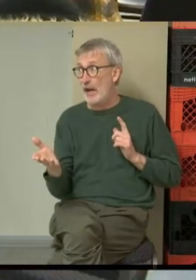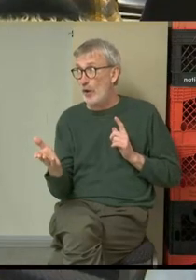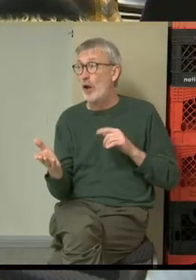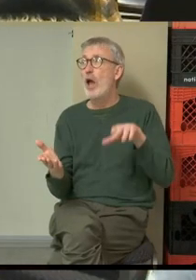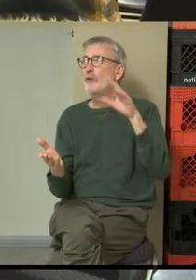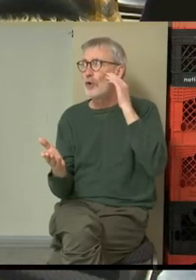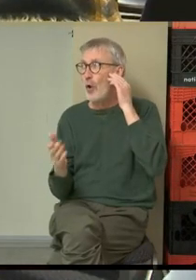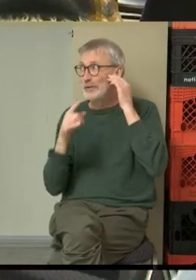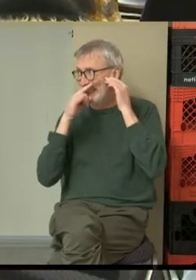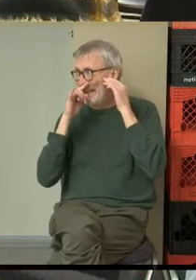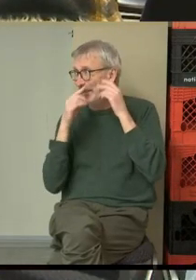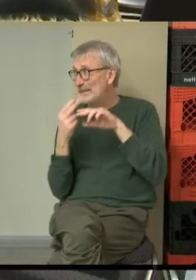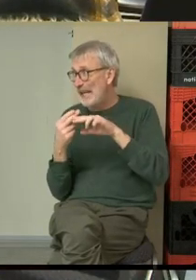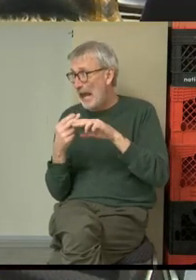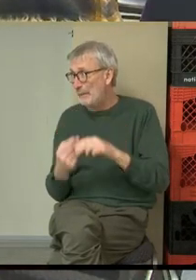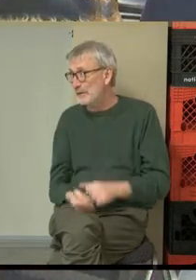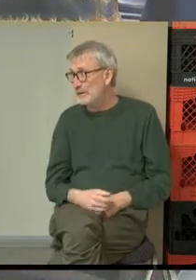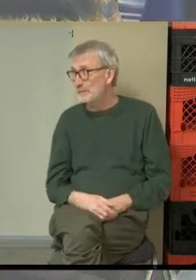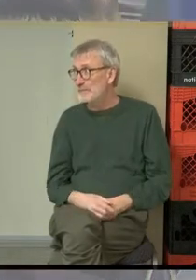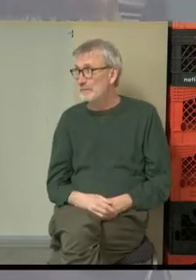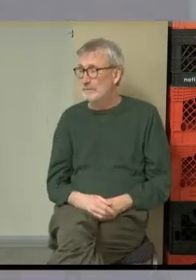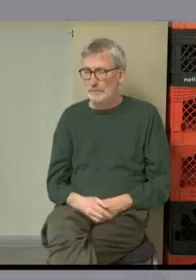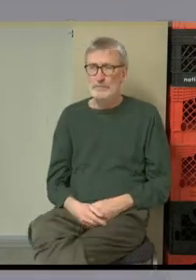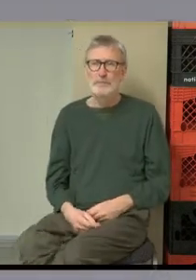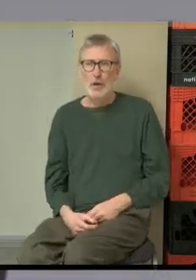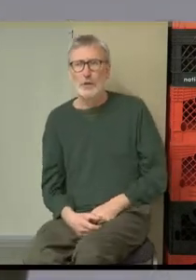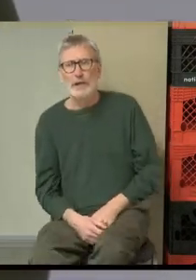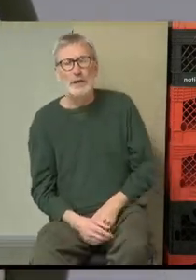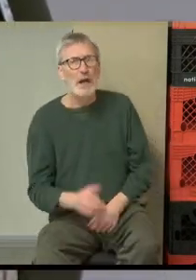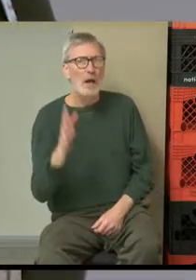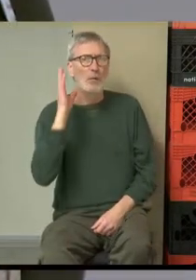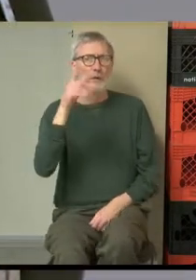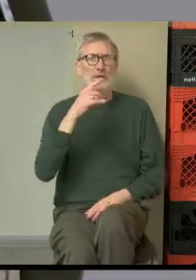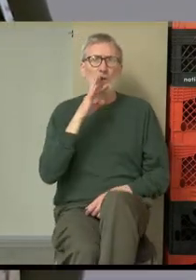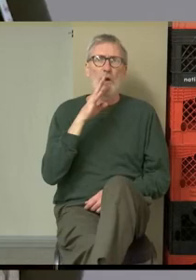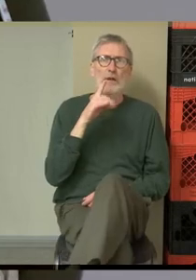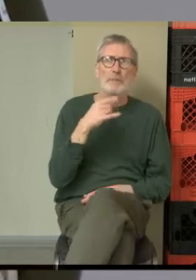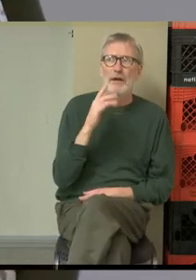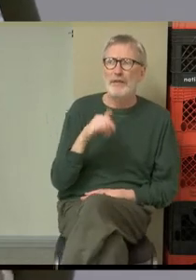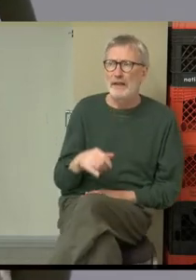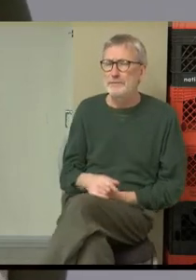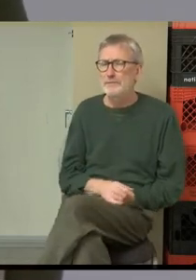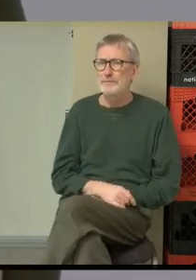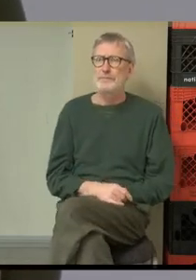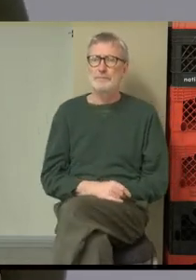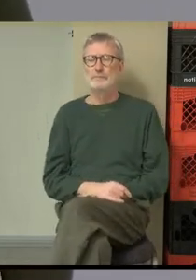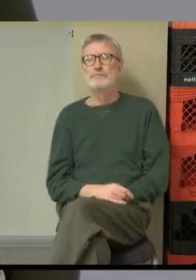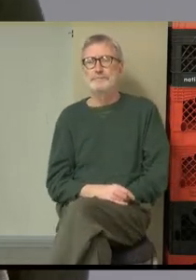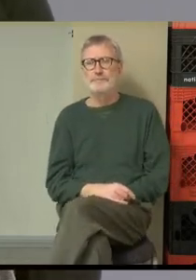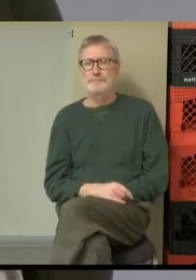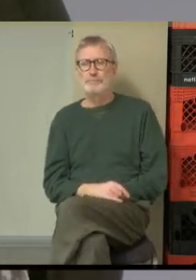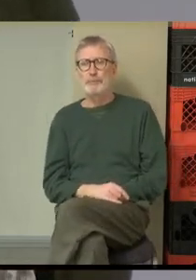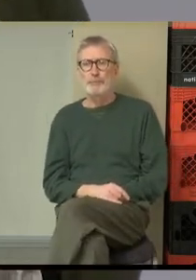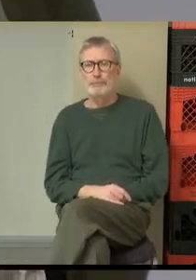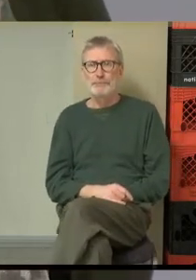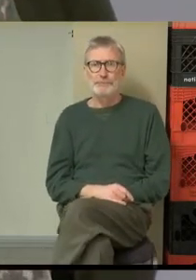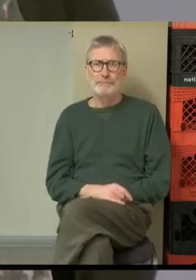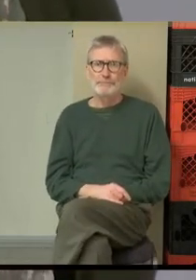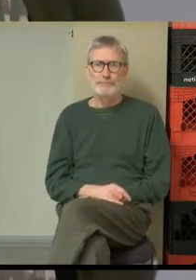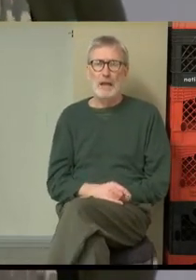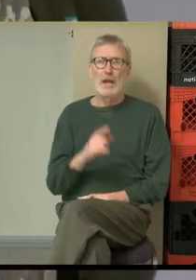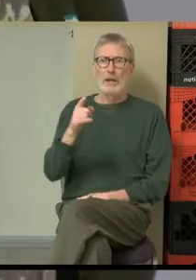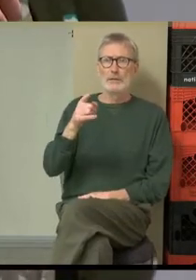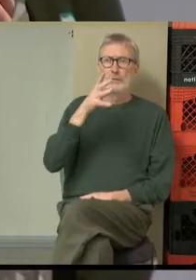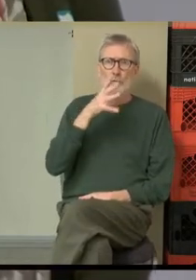children. Thank you. And I'll get you an answer in a second. I just want to repeat it again for anybody online. Question was